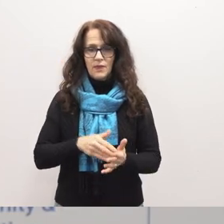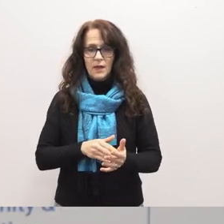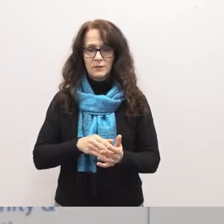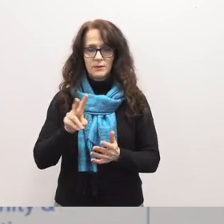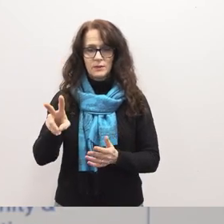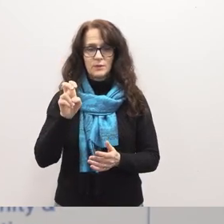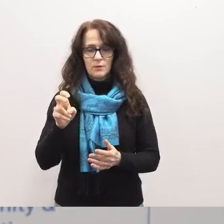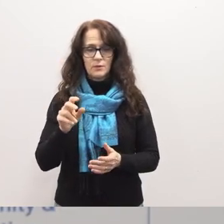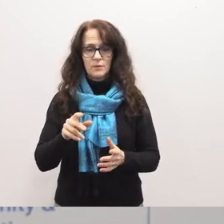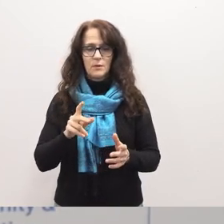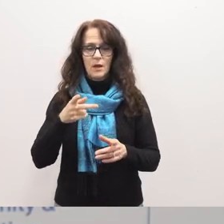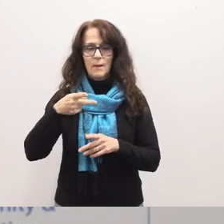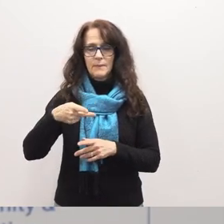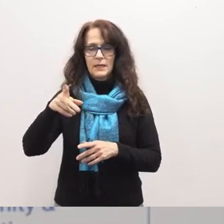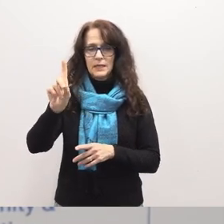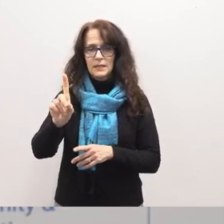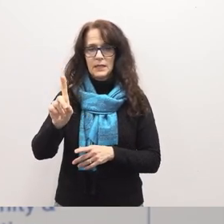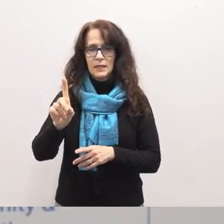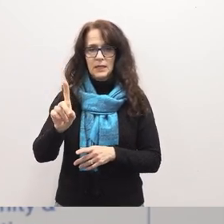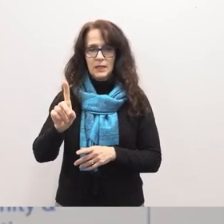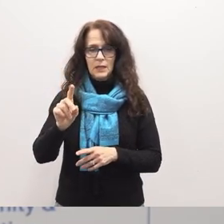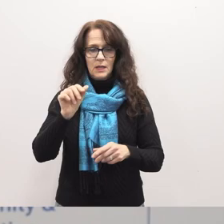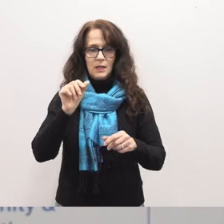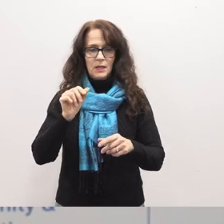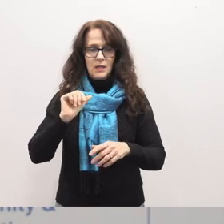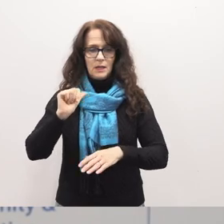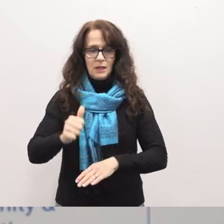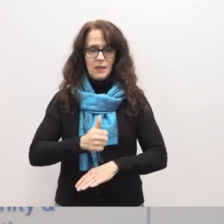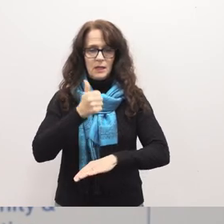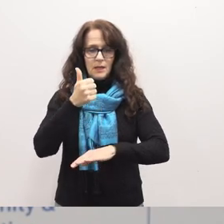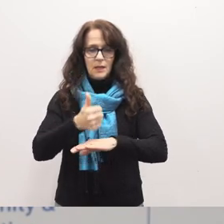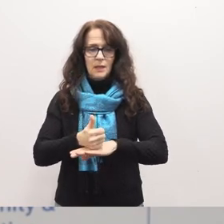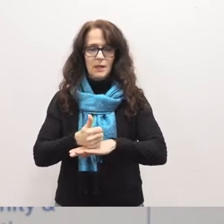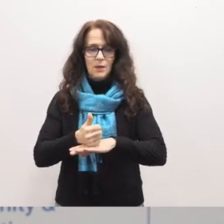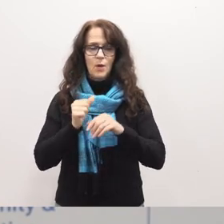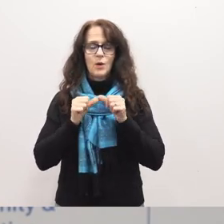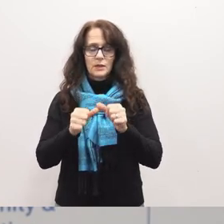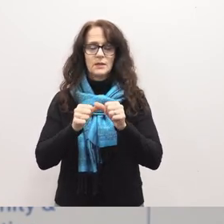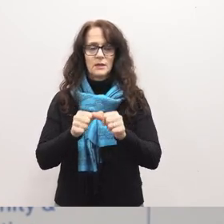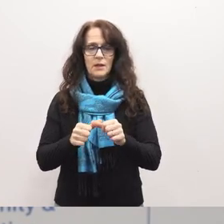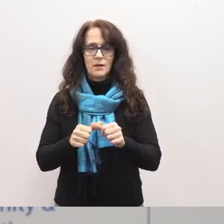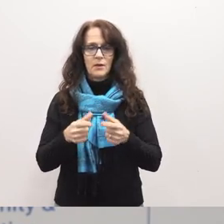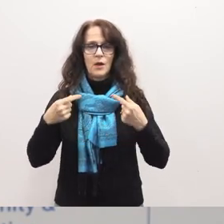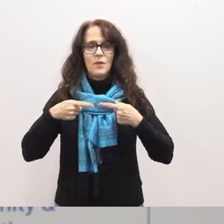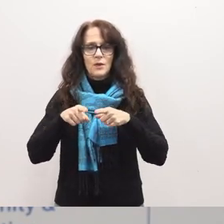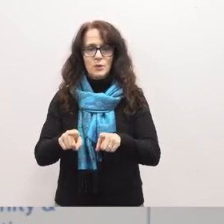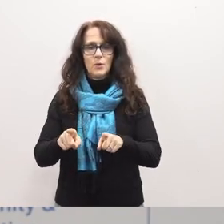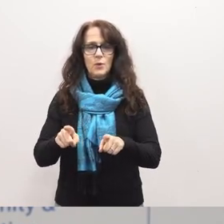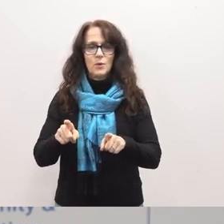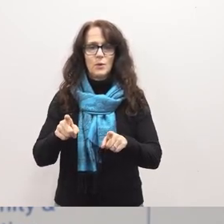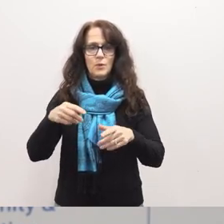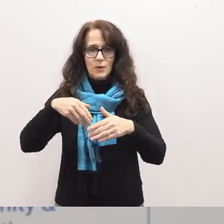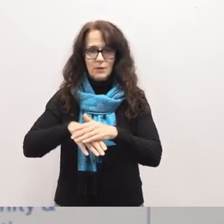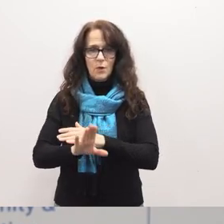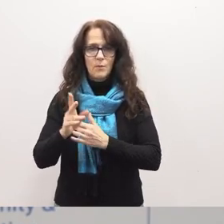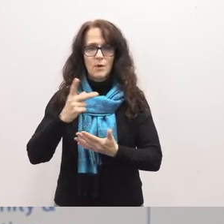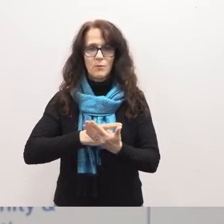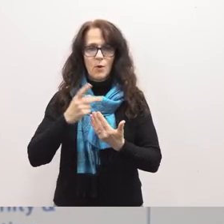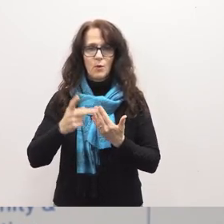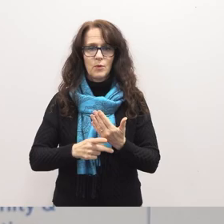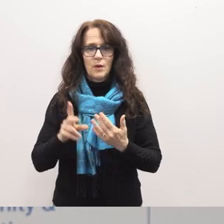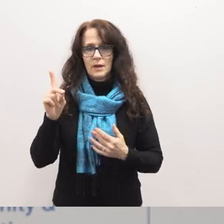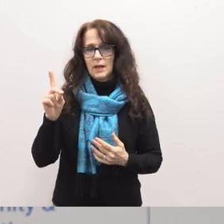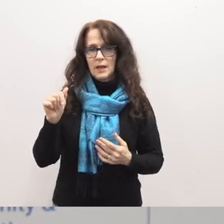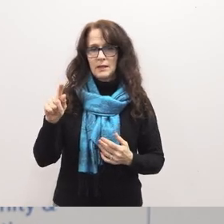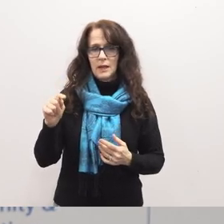$74,200 on professional development for the implementation or continuation of the dual enrollment program when our data shows